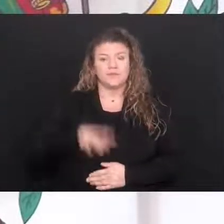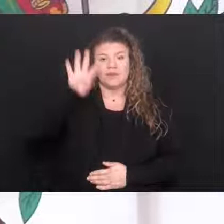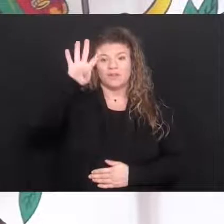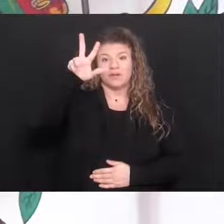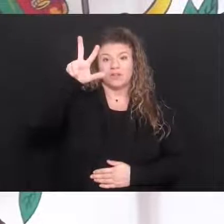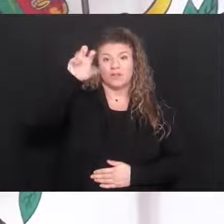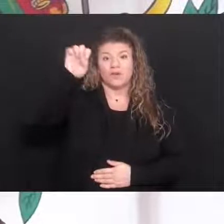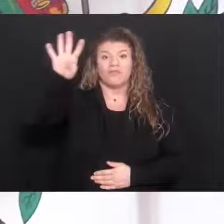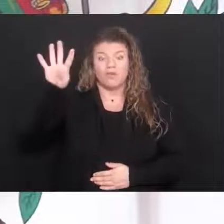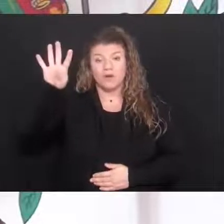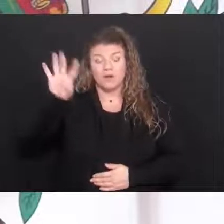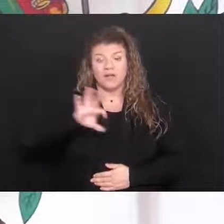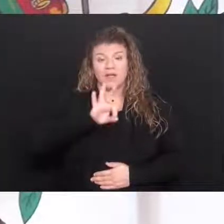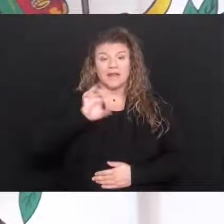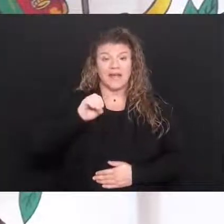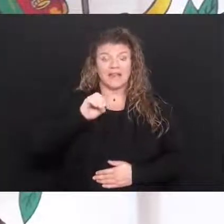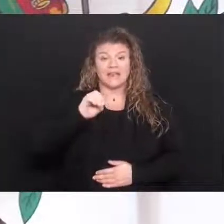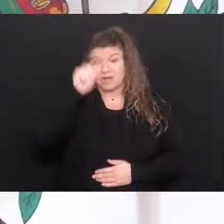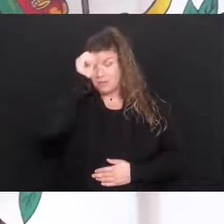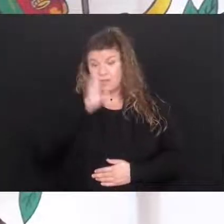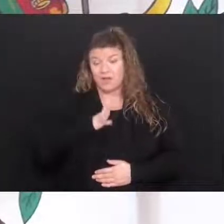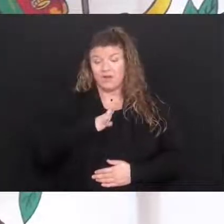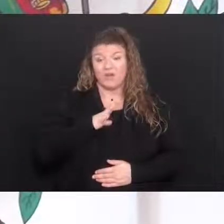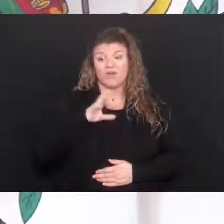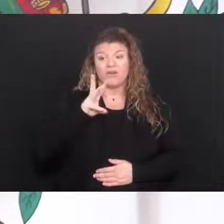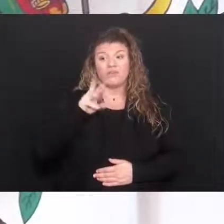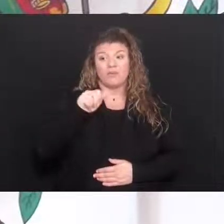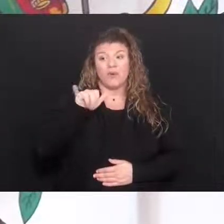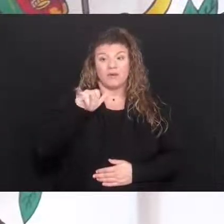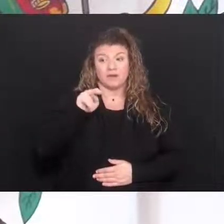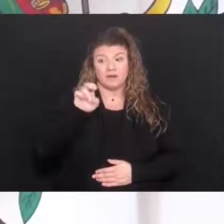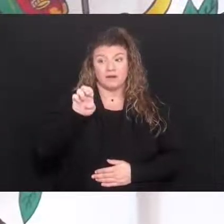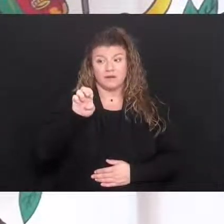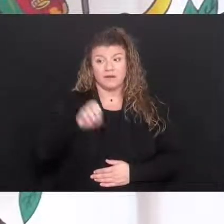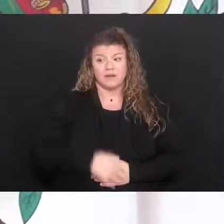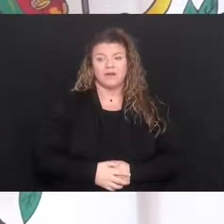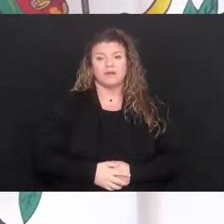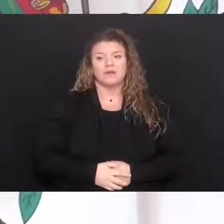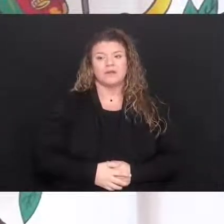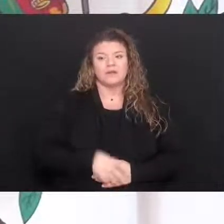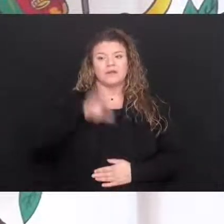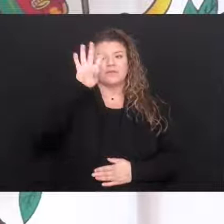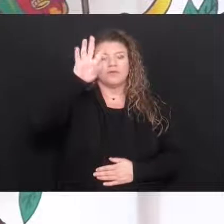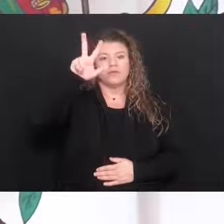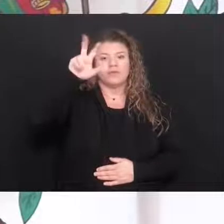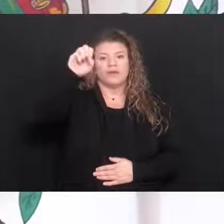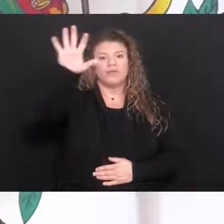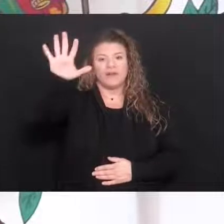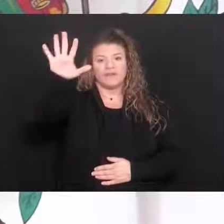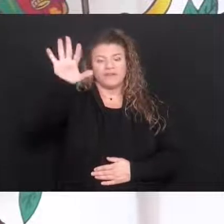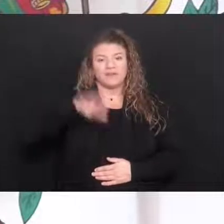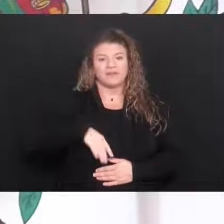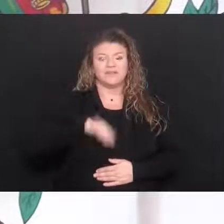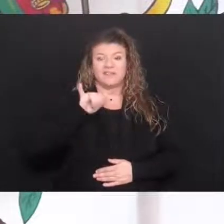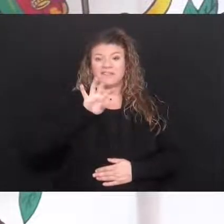4,304th death is a 90-year-old male from Wayne County. The 4,305th death,